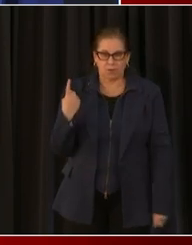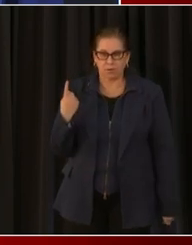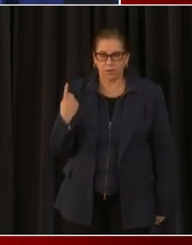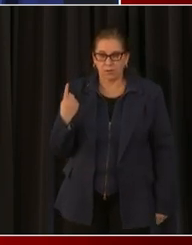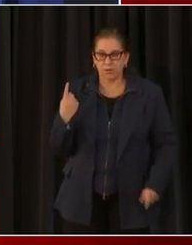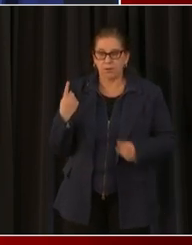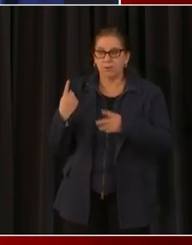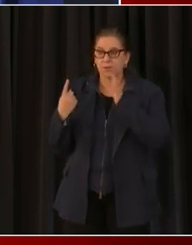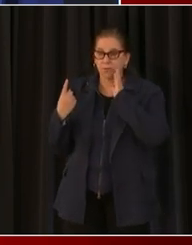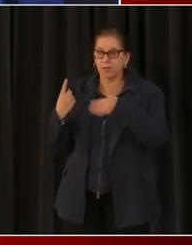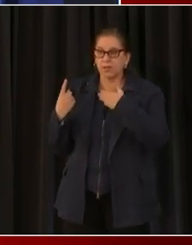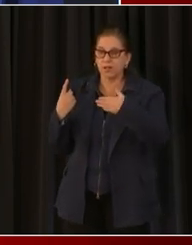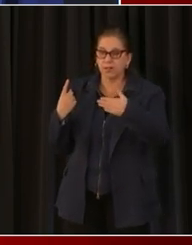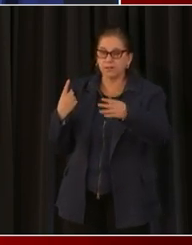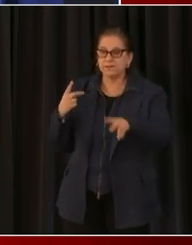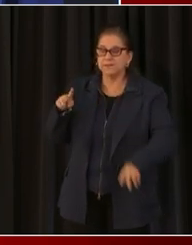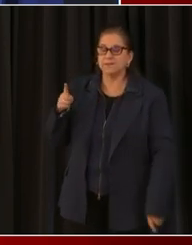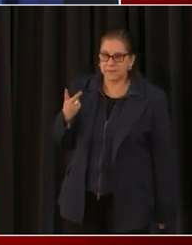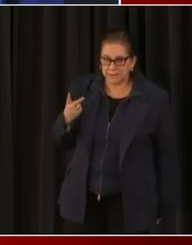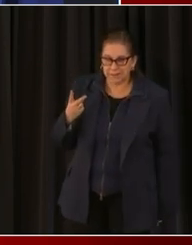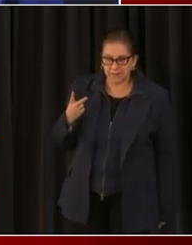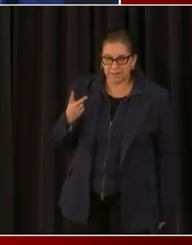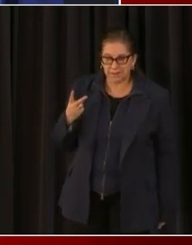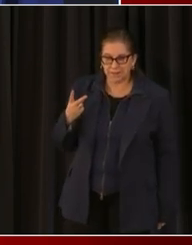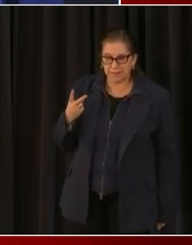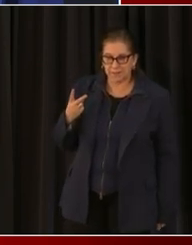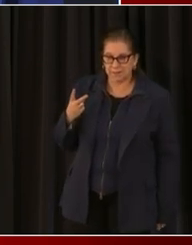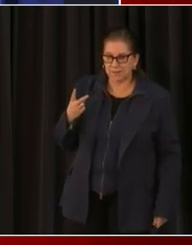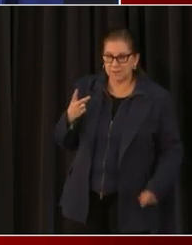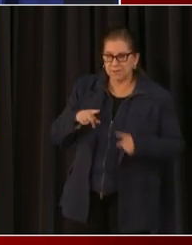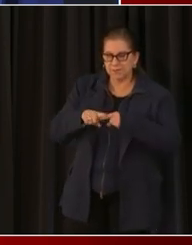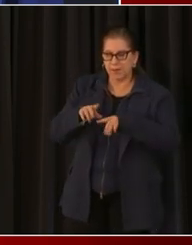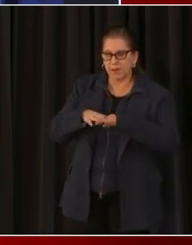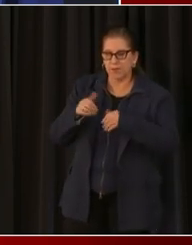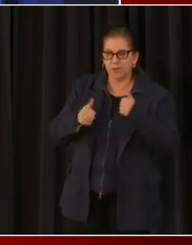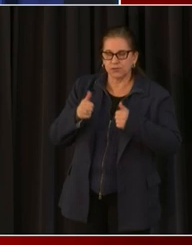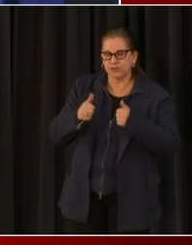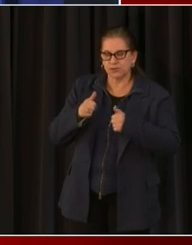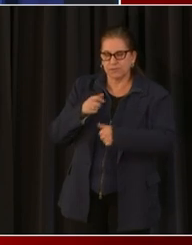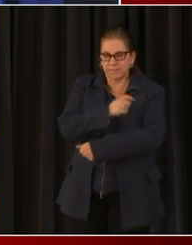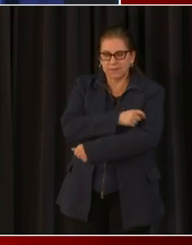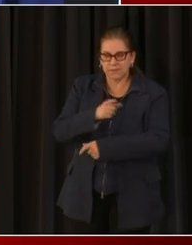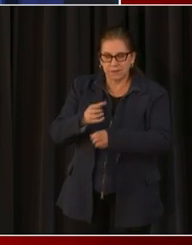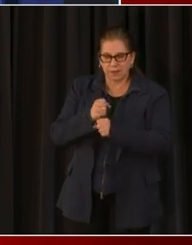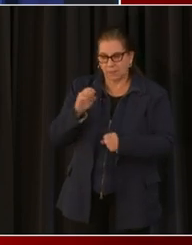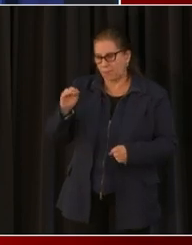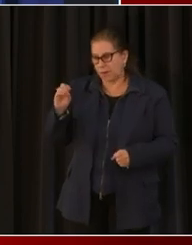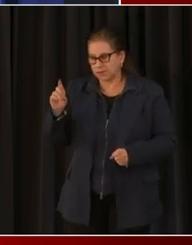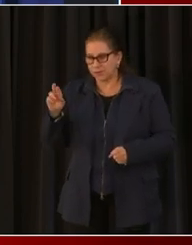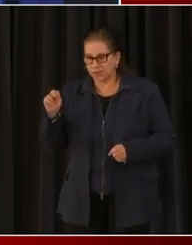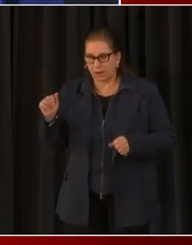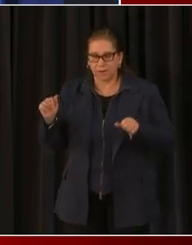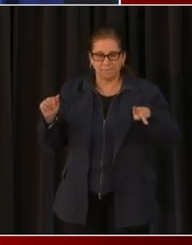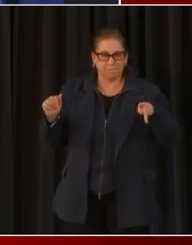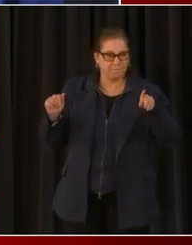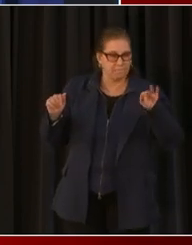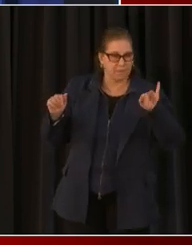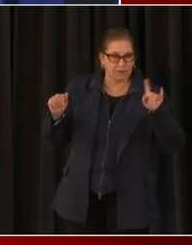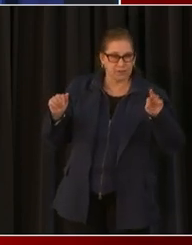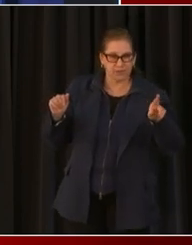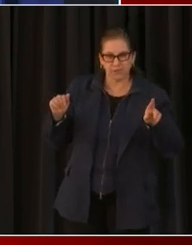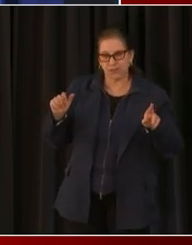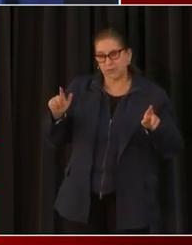for you in 21 days or 28 days, depending on the vaccine that you've gotten. And then people also want to know, are we getting toward herd